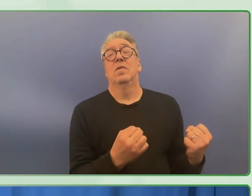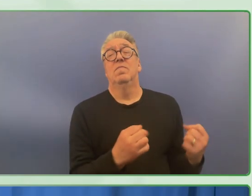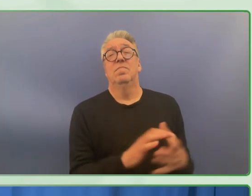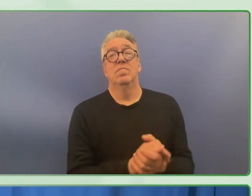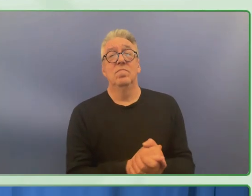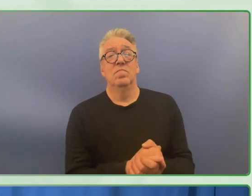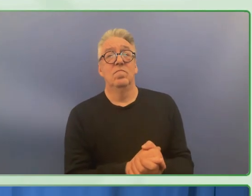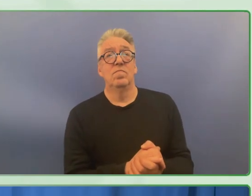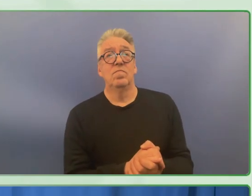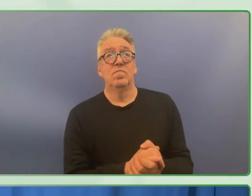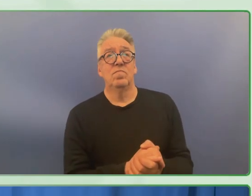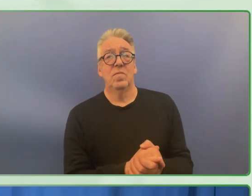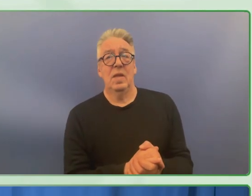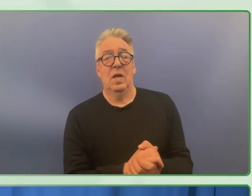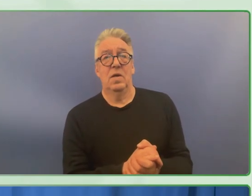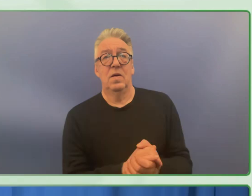strange.